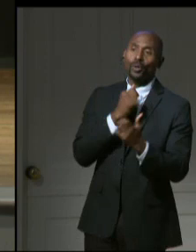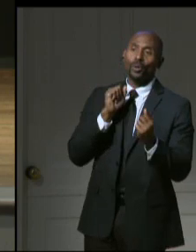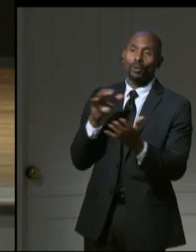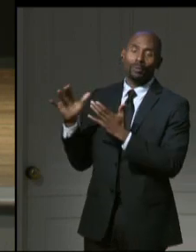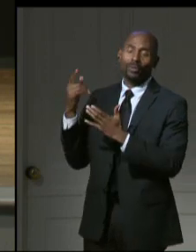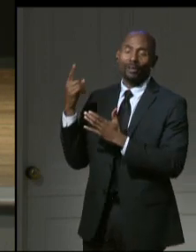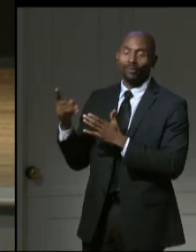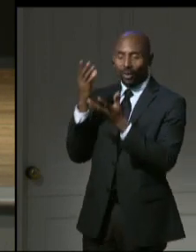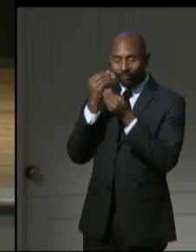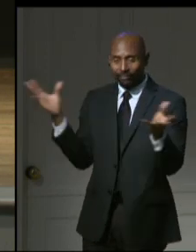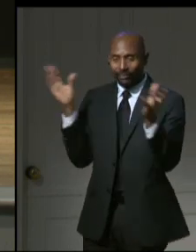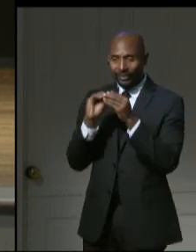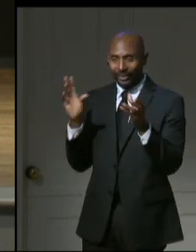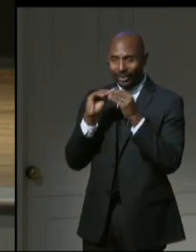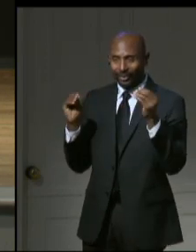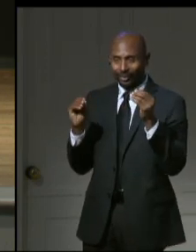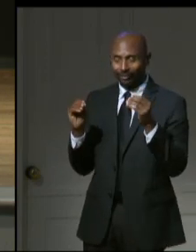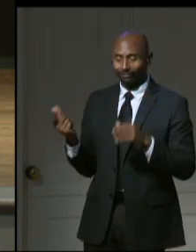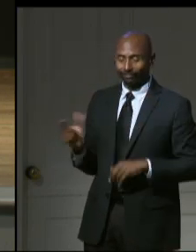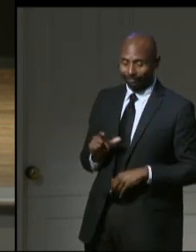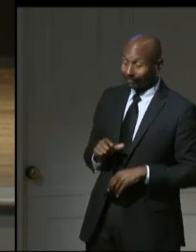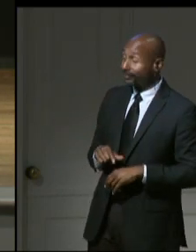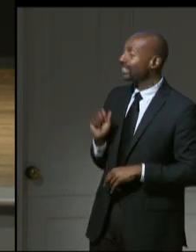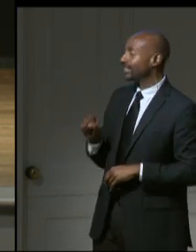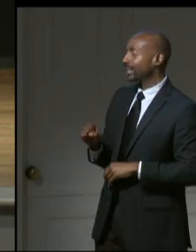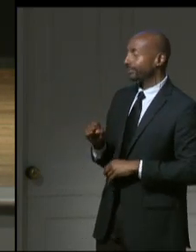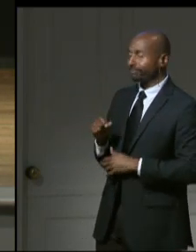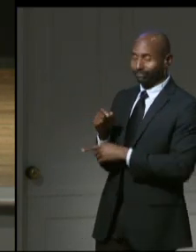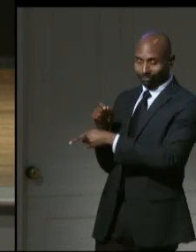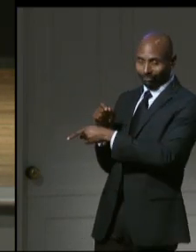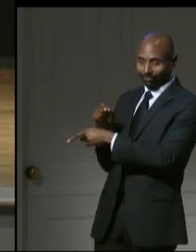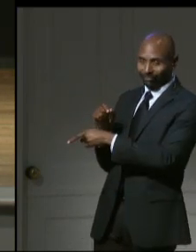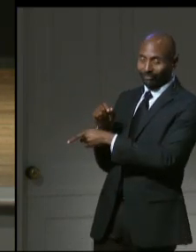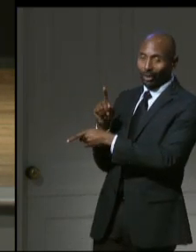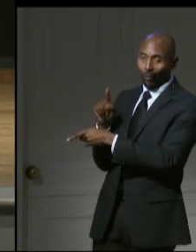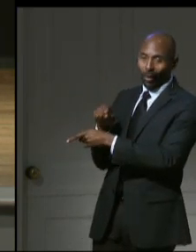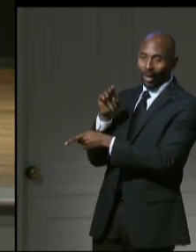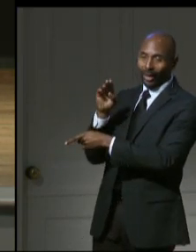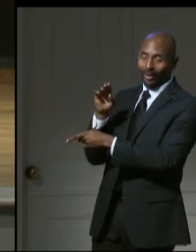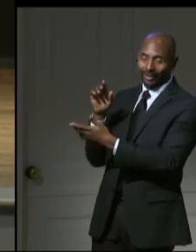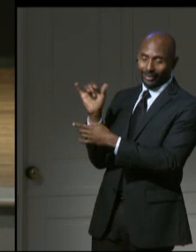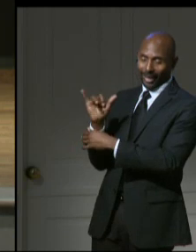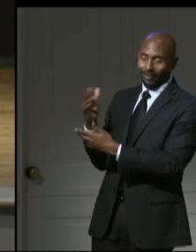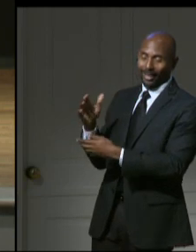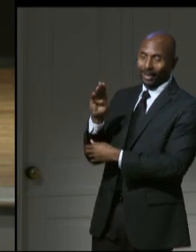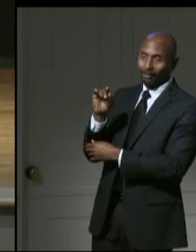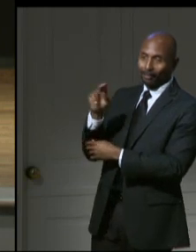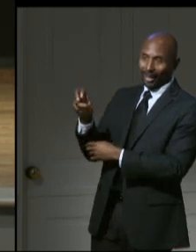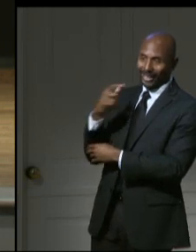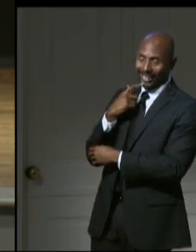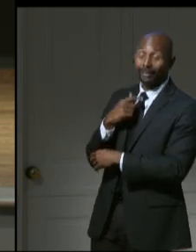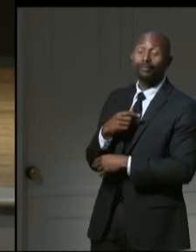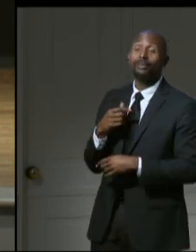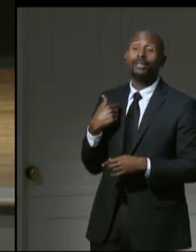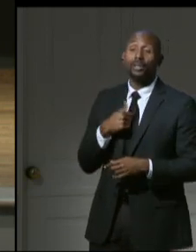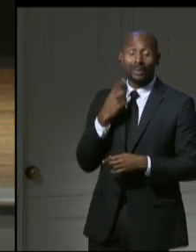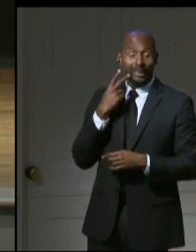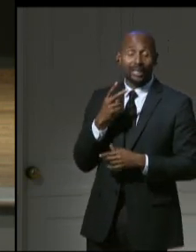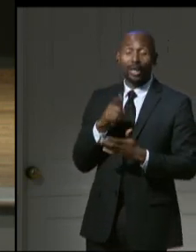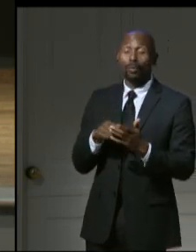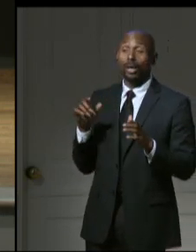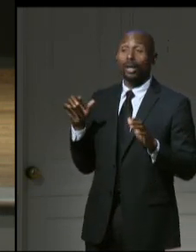Yeah, what Bonnie said. You know, when you look at the things that we're doing a lot these days,